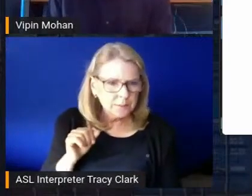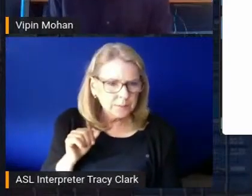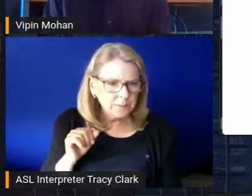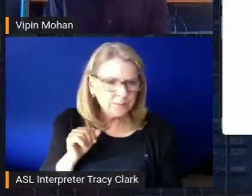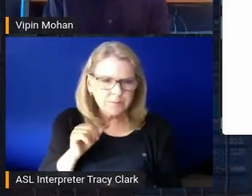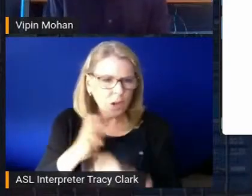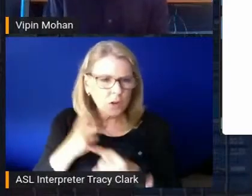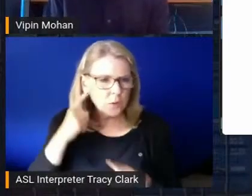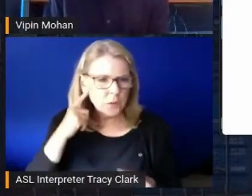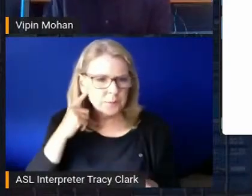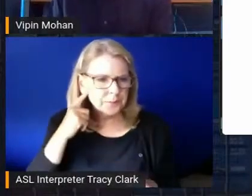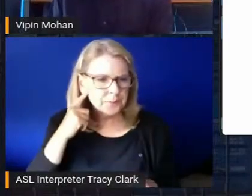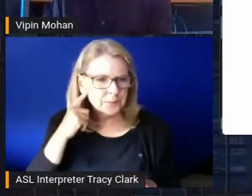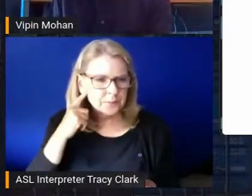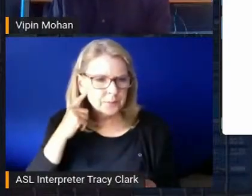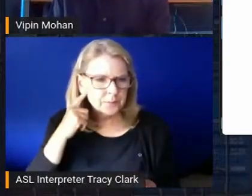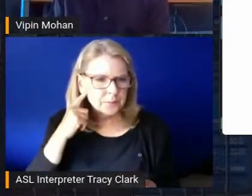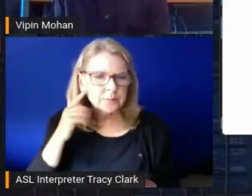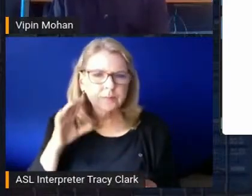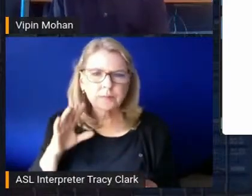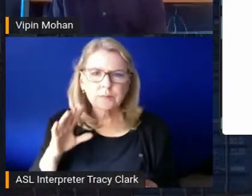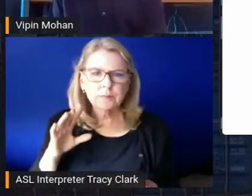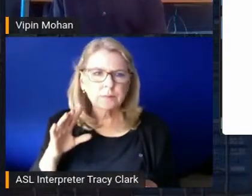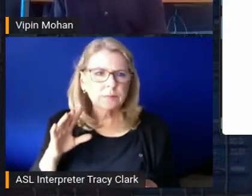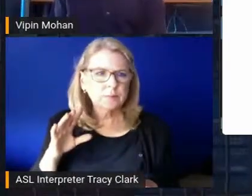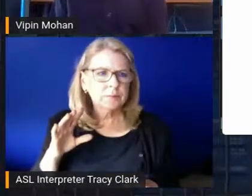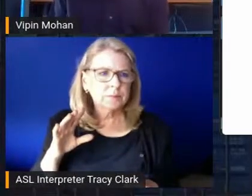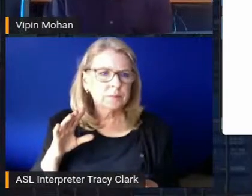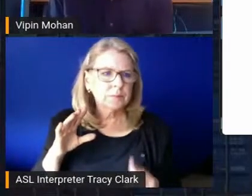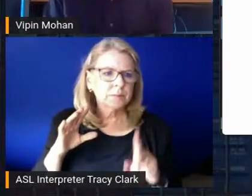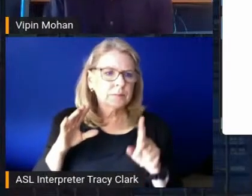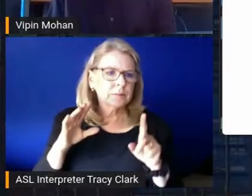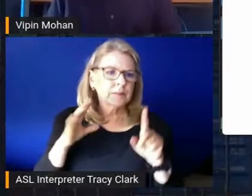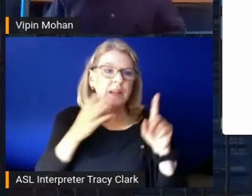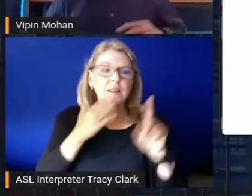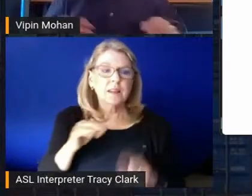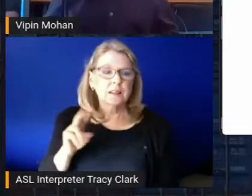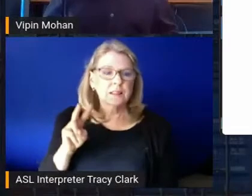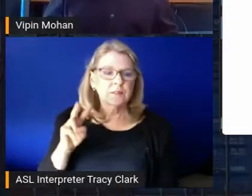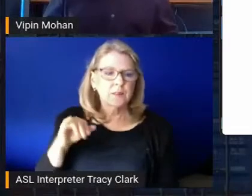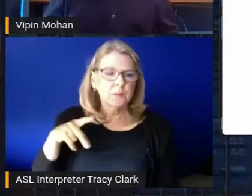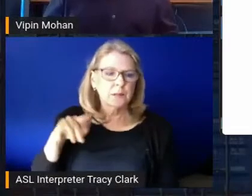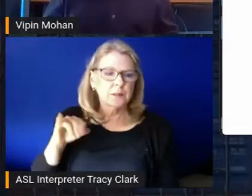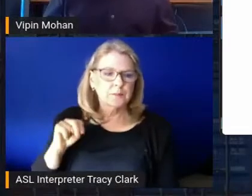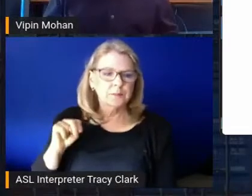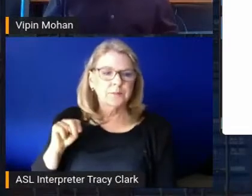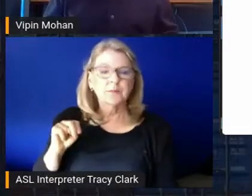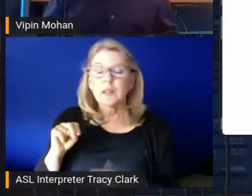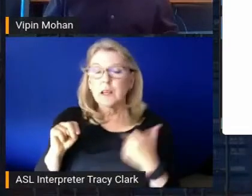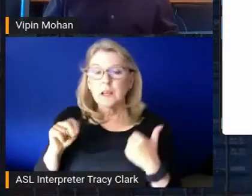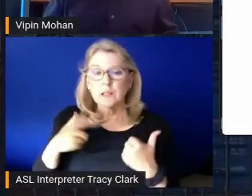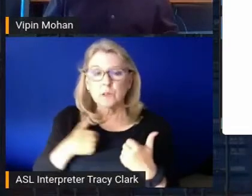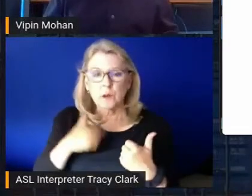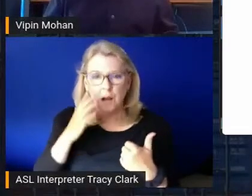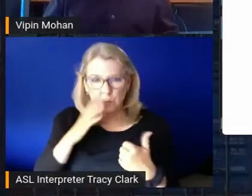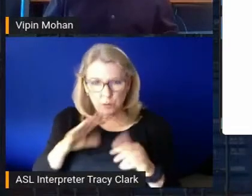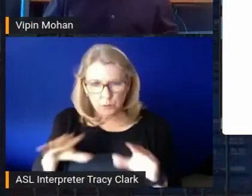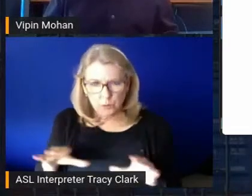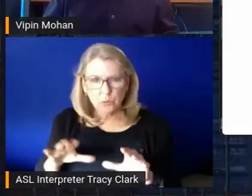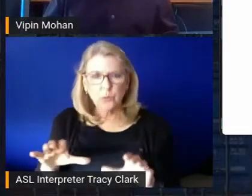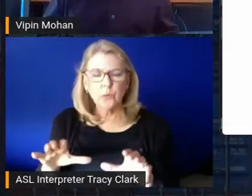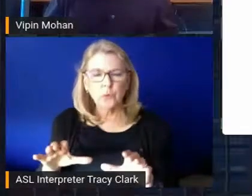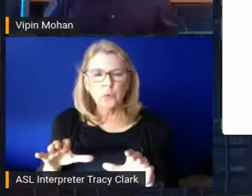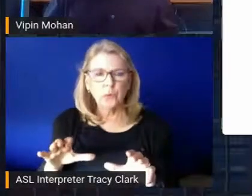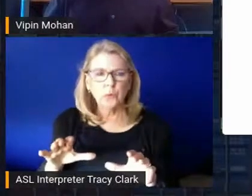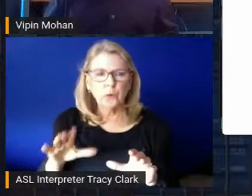EKS Anywhere. So over to you, Vignesh. Thanks, Vipin. So so what I'm gonna do is